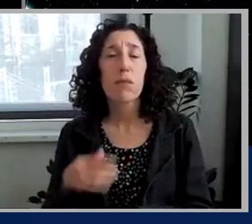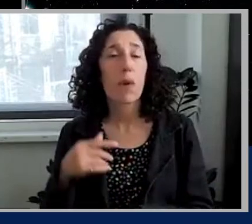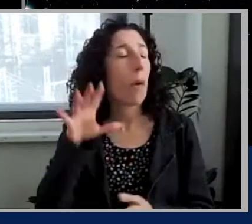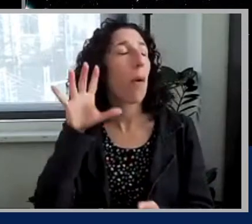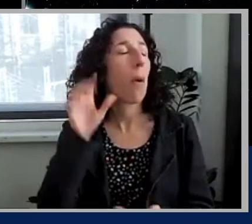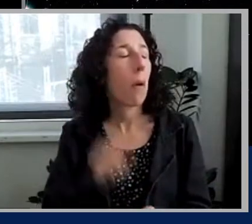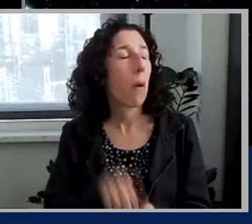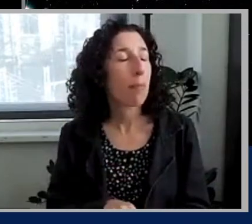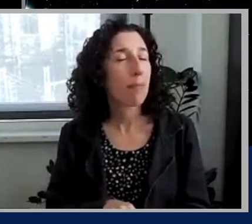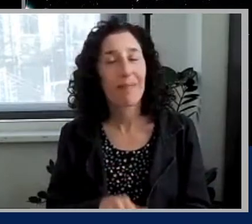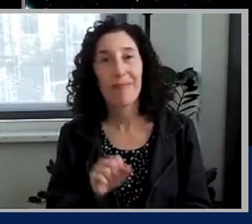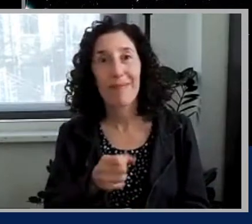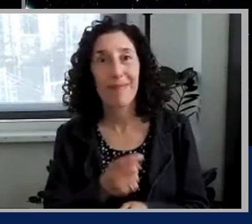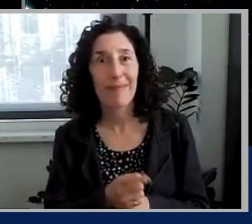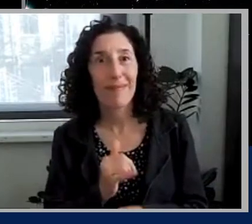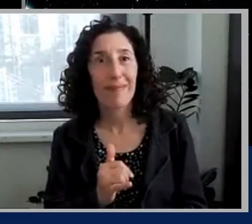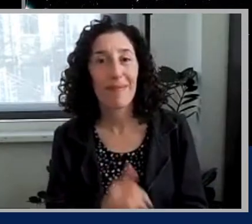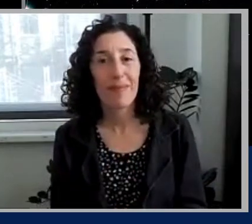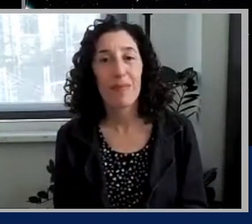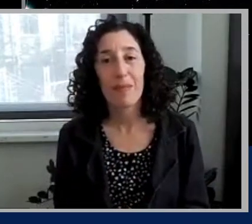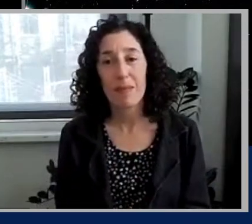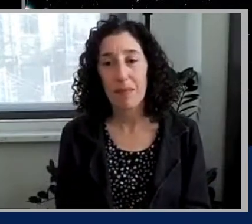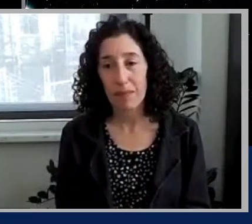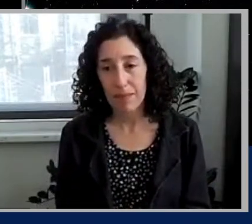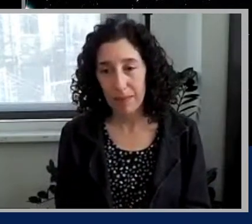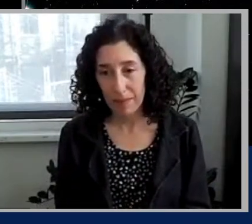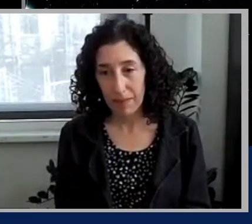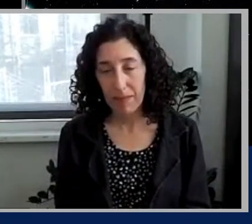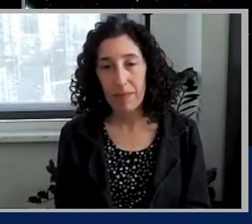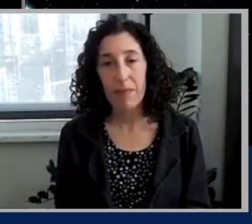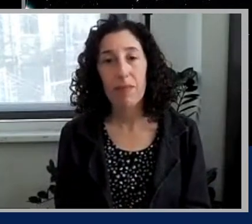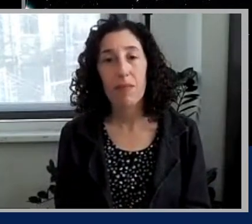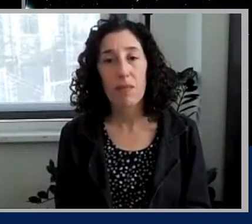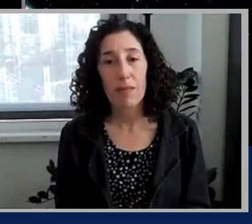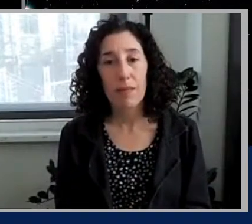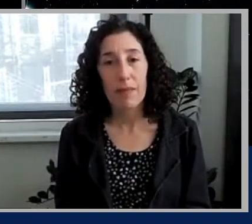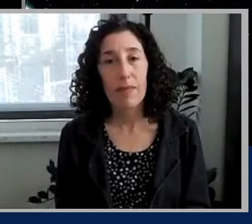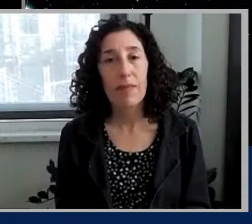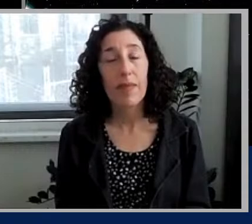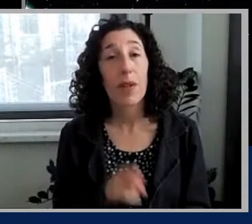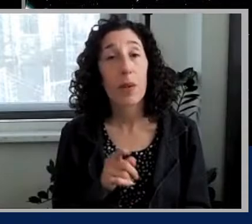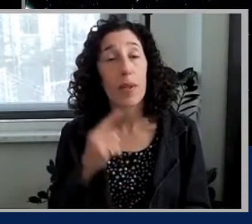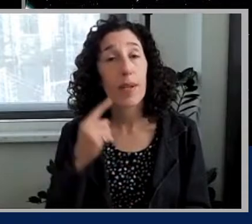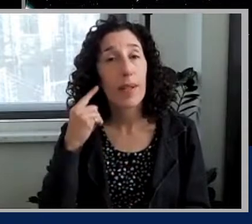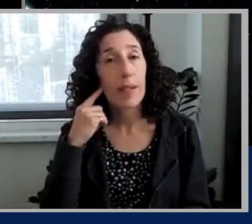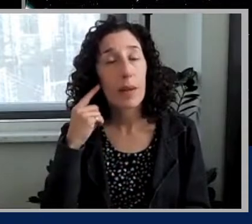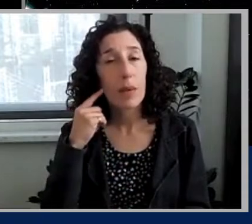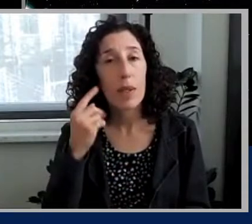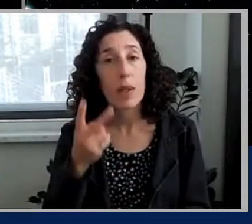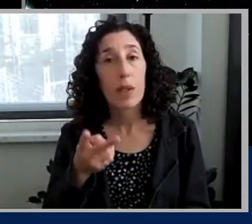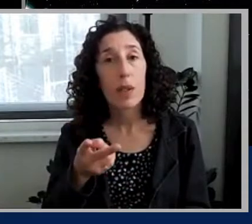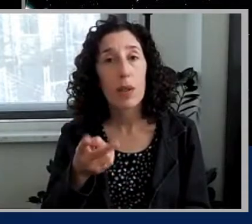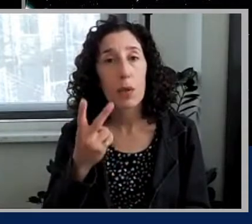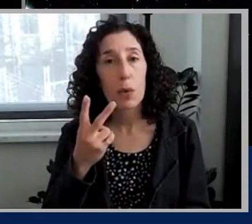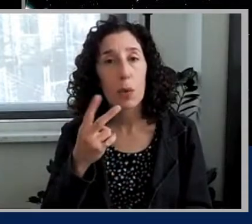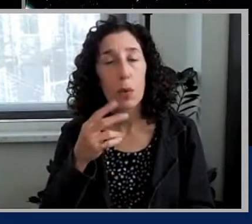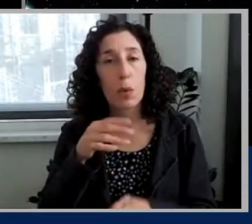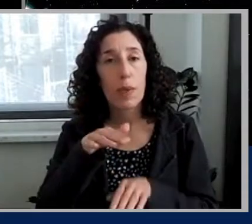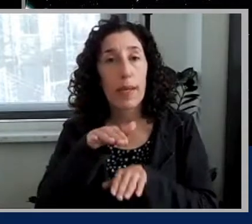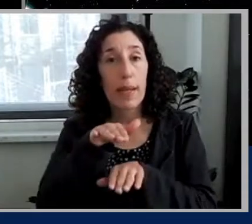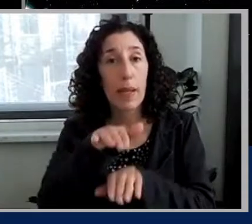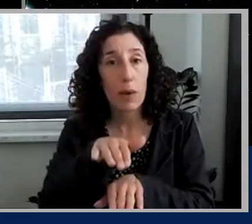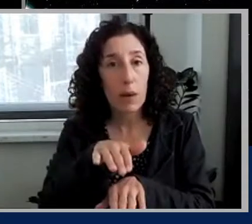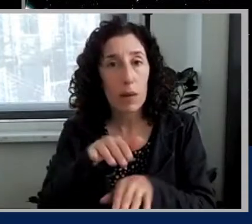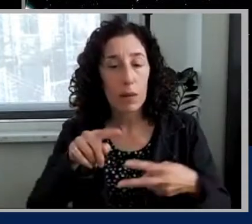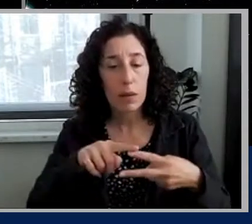too. Yeah. So what you're hearing those two distinct layers. In the high energy layer, the X-ray layer,